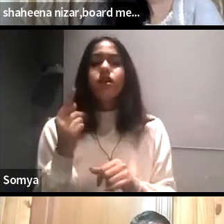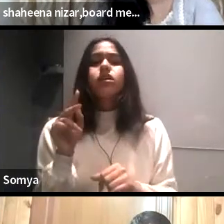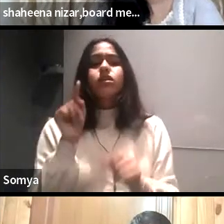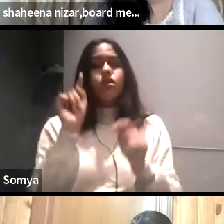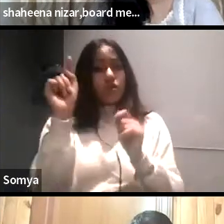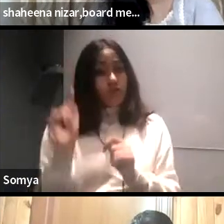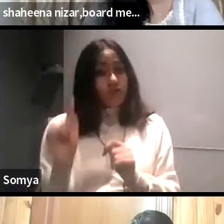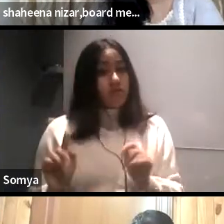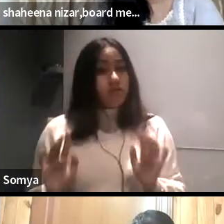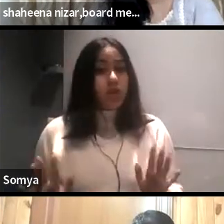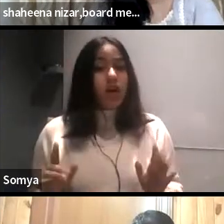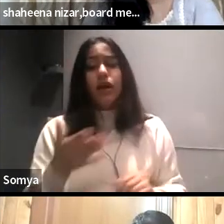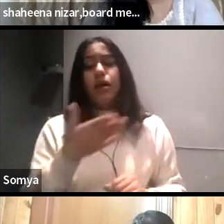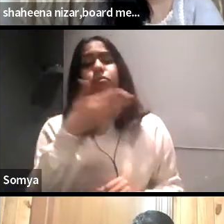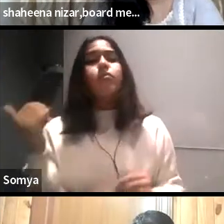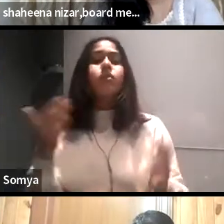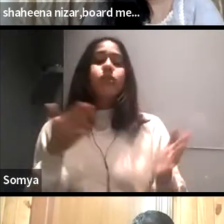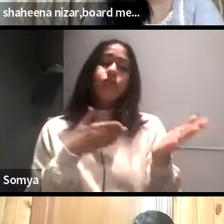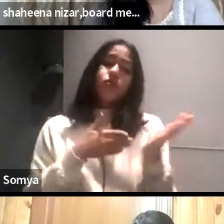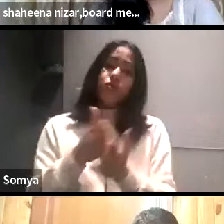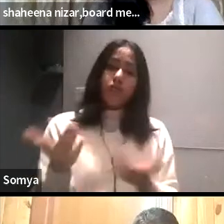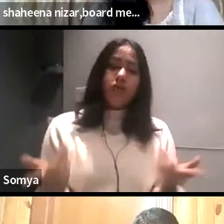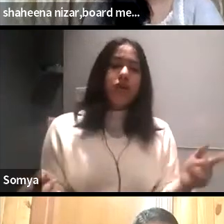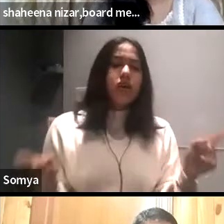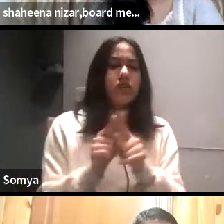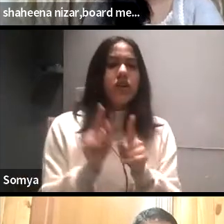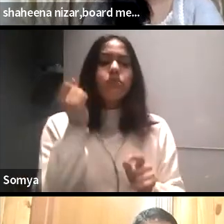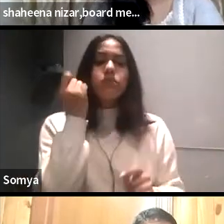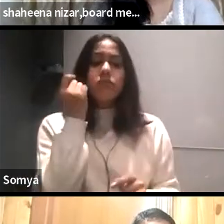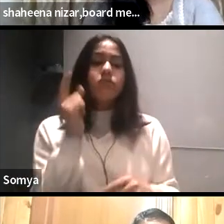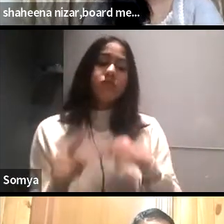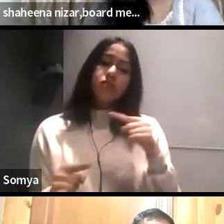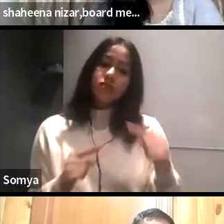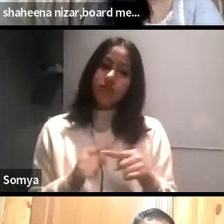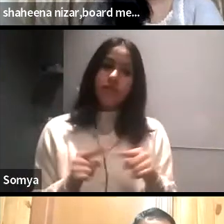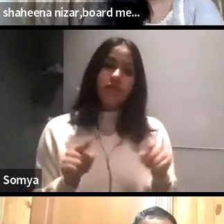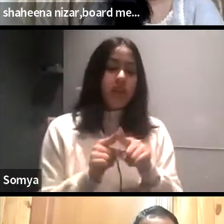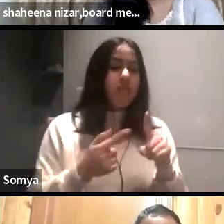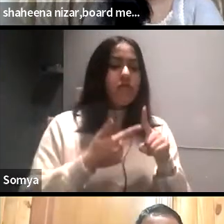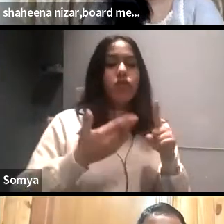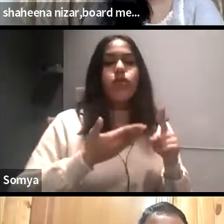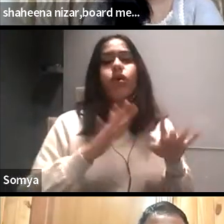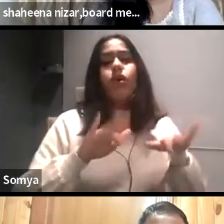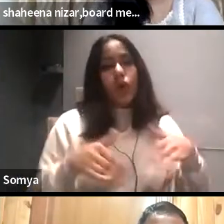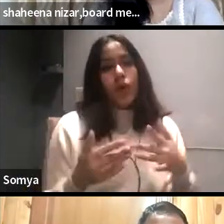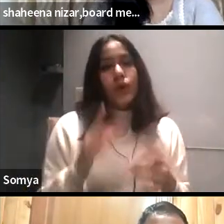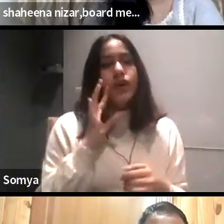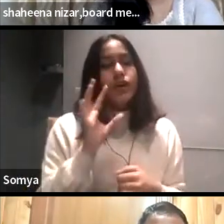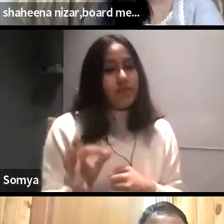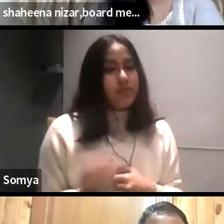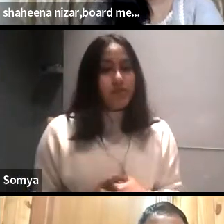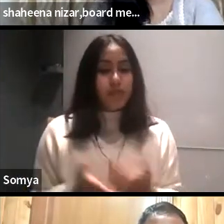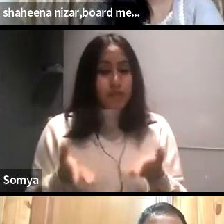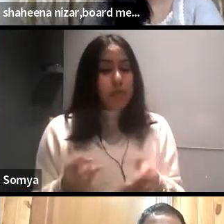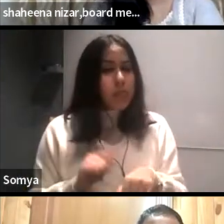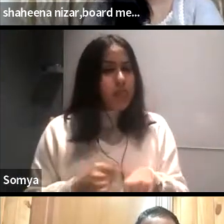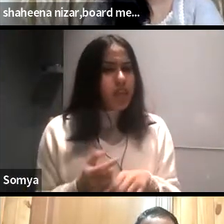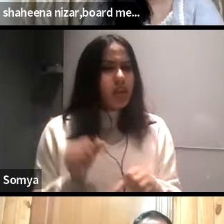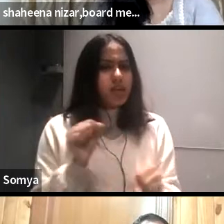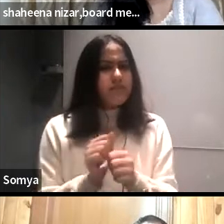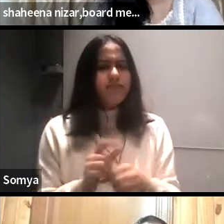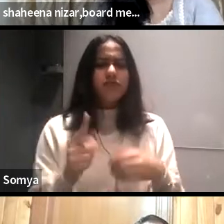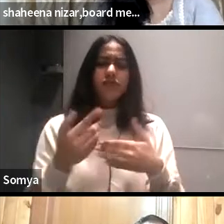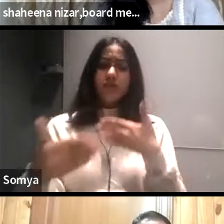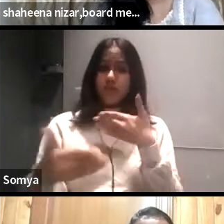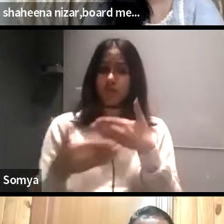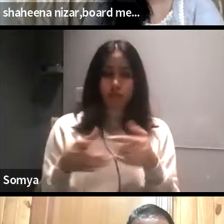options. What is the best way to make them understand or train them? And we got an opportunity to work very